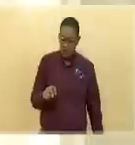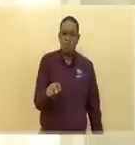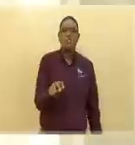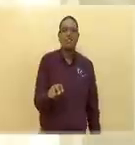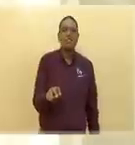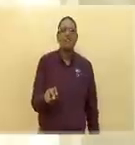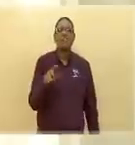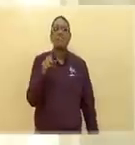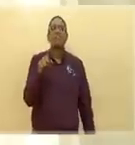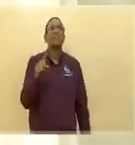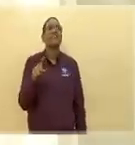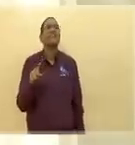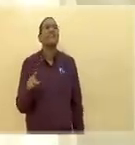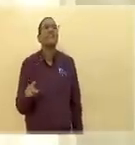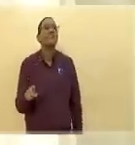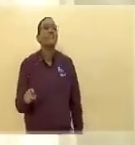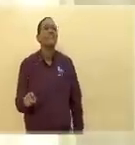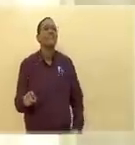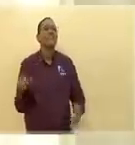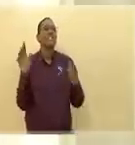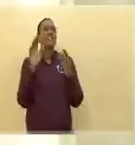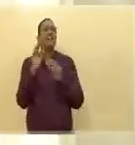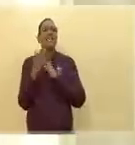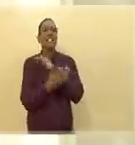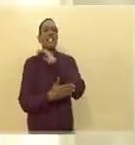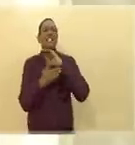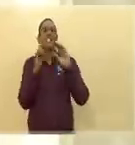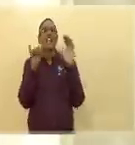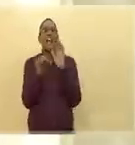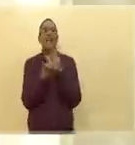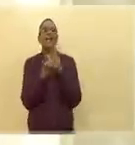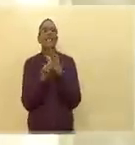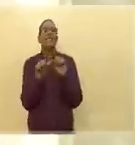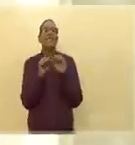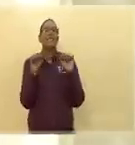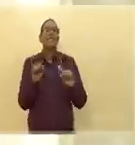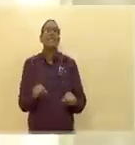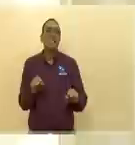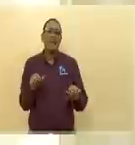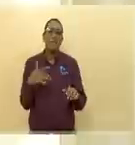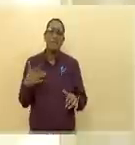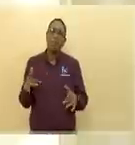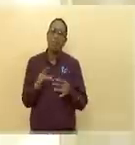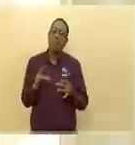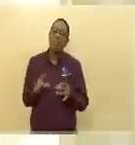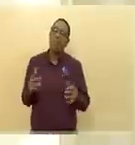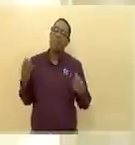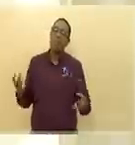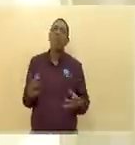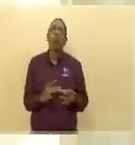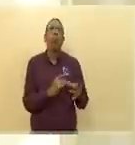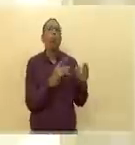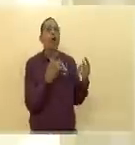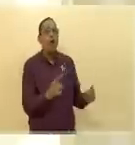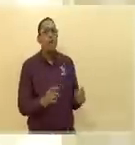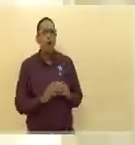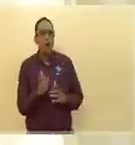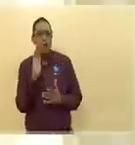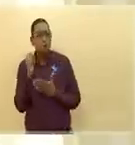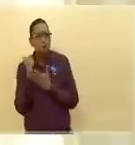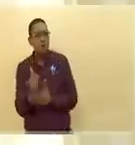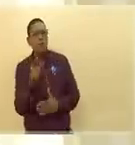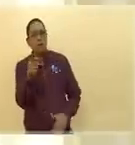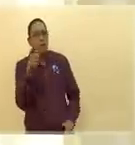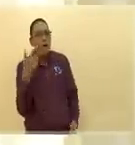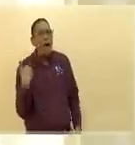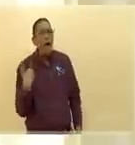A lot is often said about our national identification system and how it will enable us to have